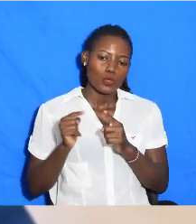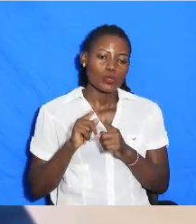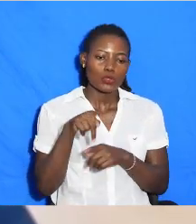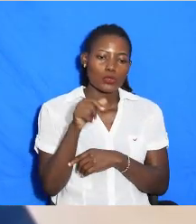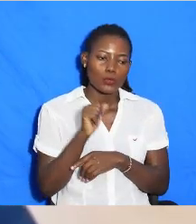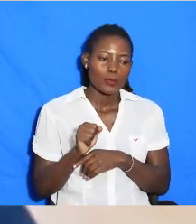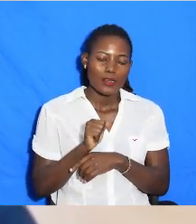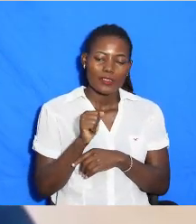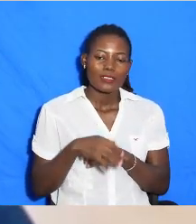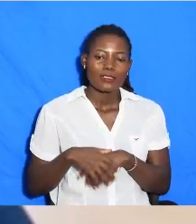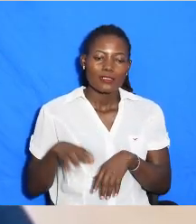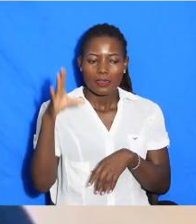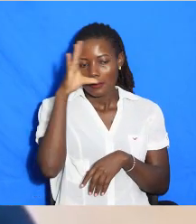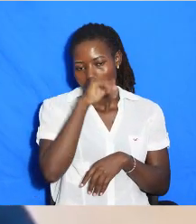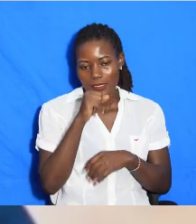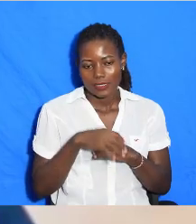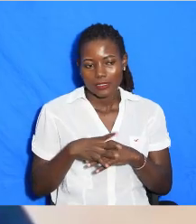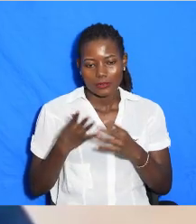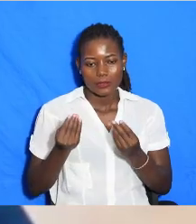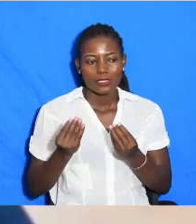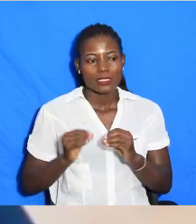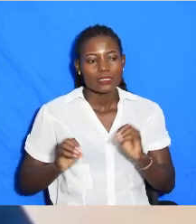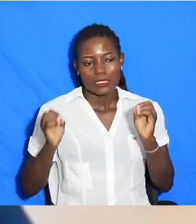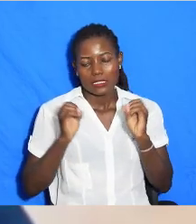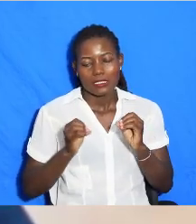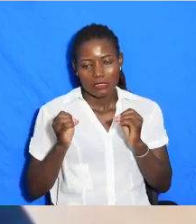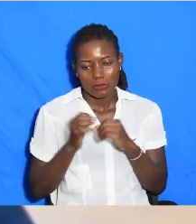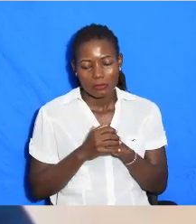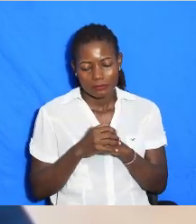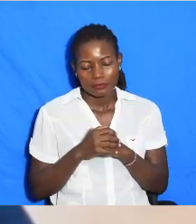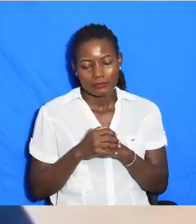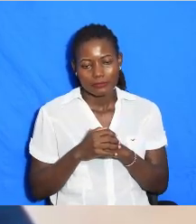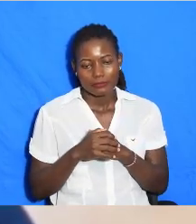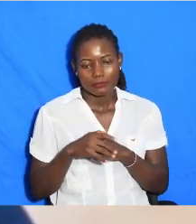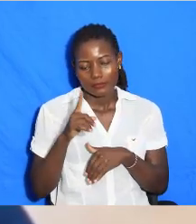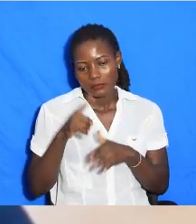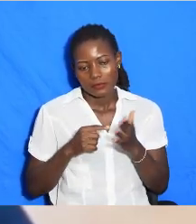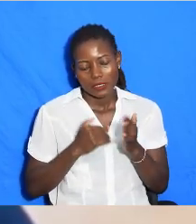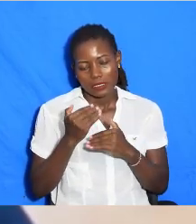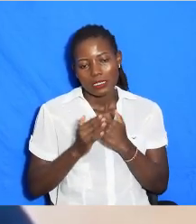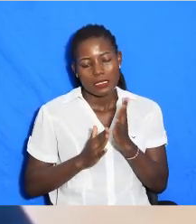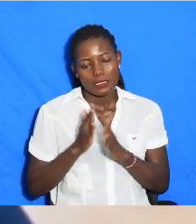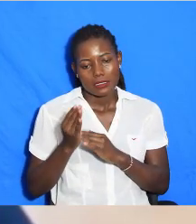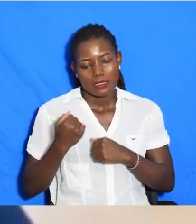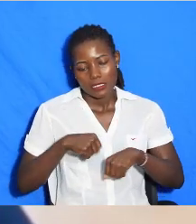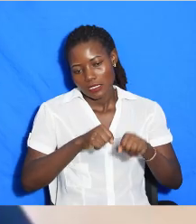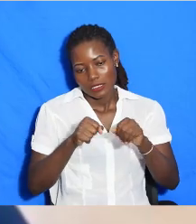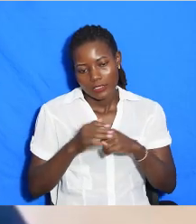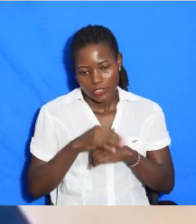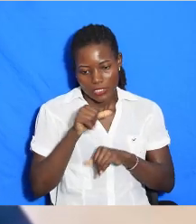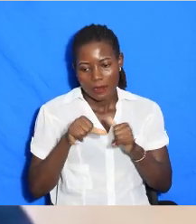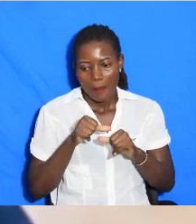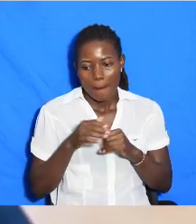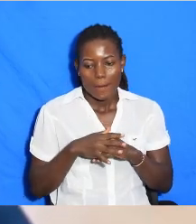missing out, I know, was not easy to handle. So, what is your next strategy in terms of we